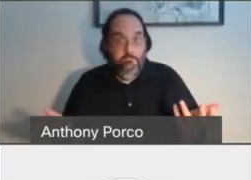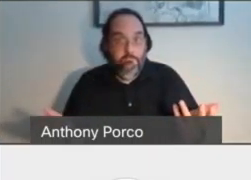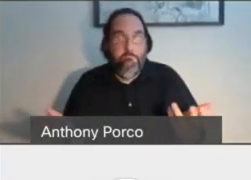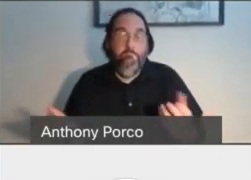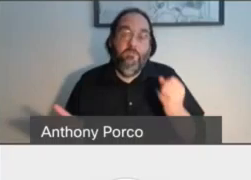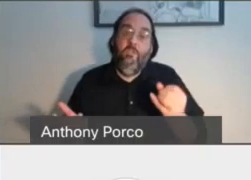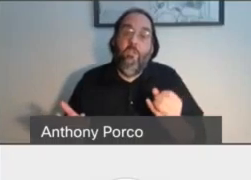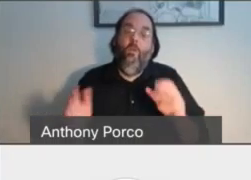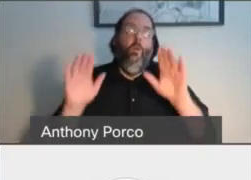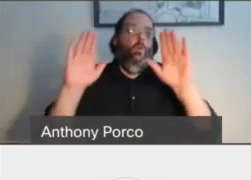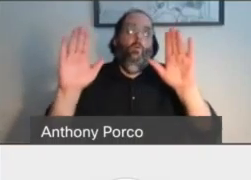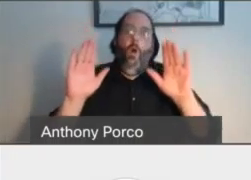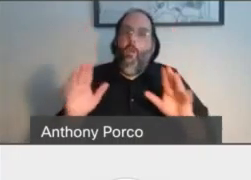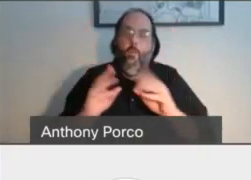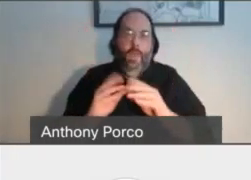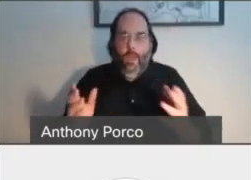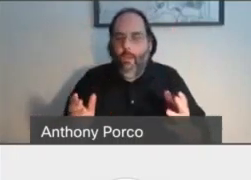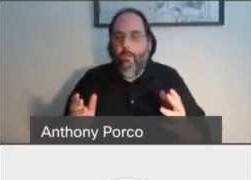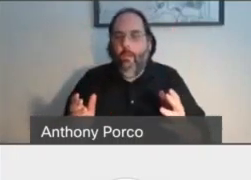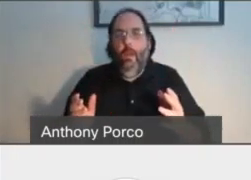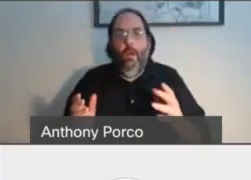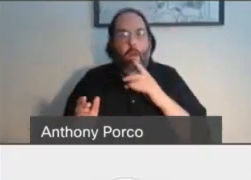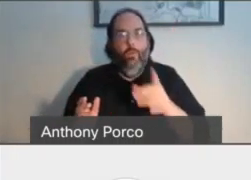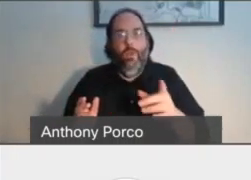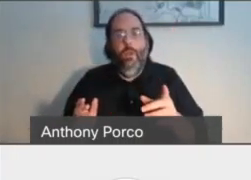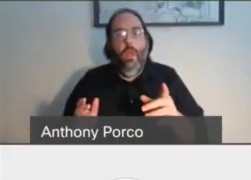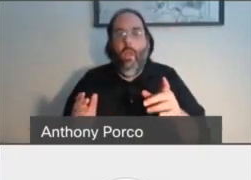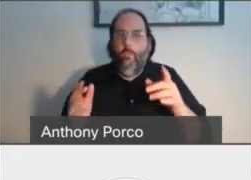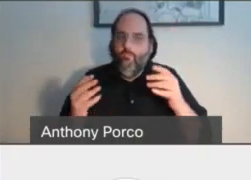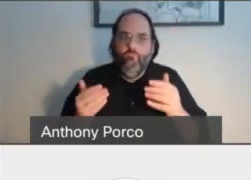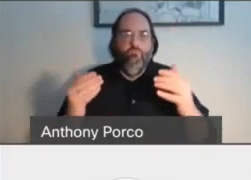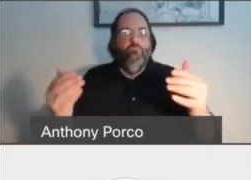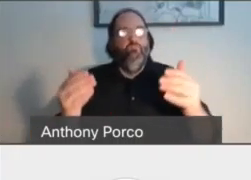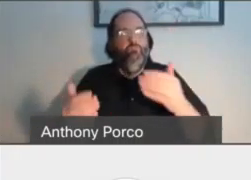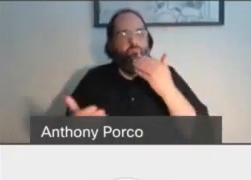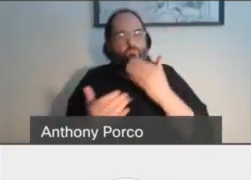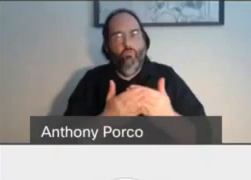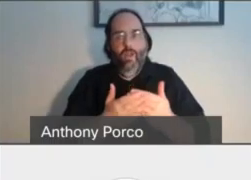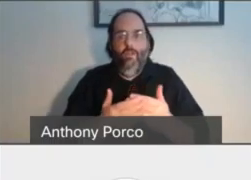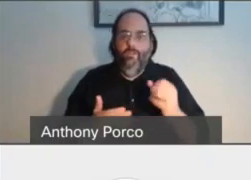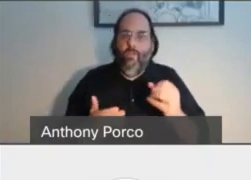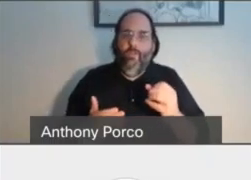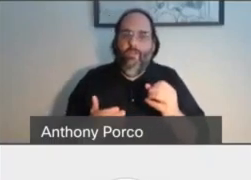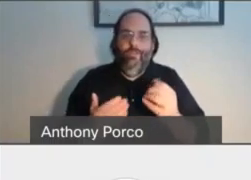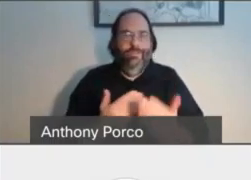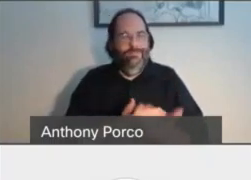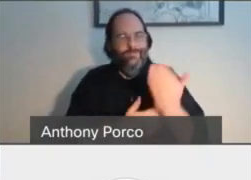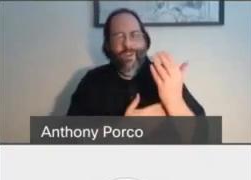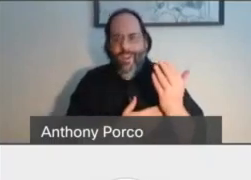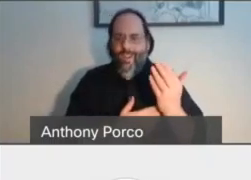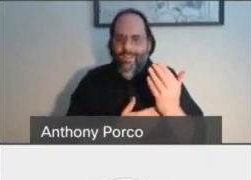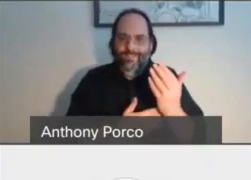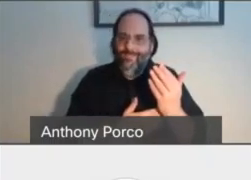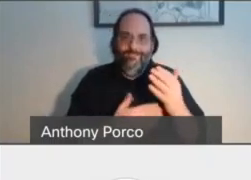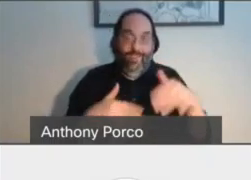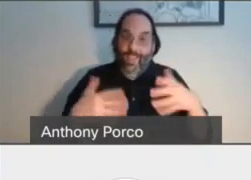So it's been a wonderful meeting that's moved along quite well, so that we'll get some of our morning back.